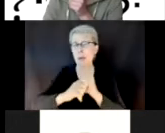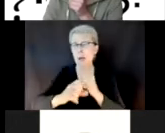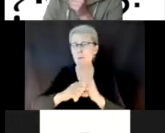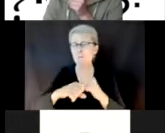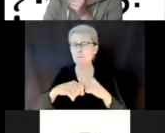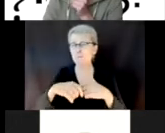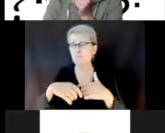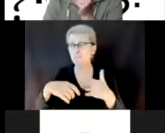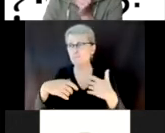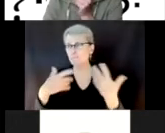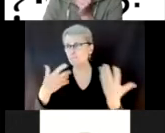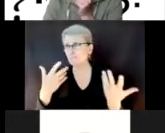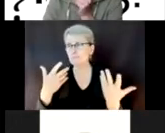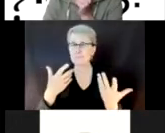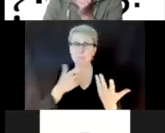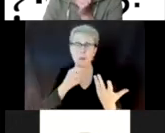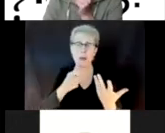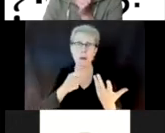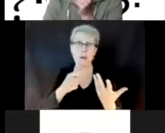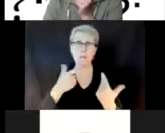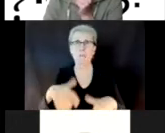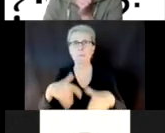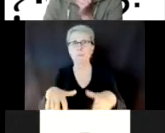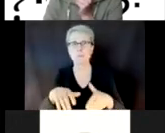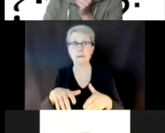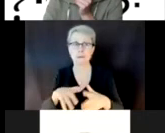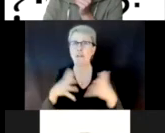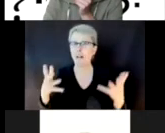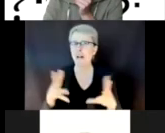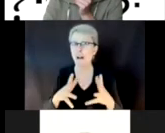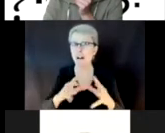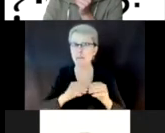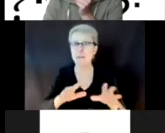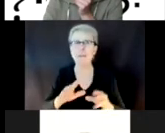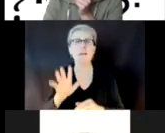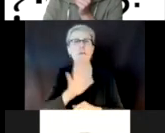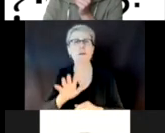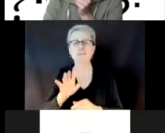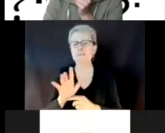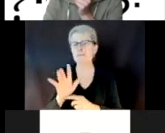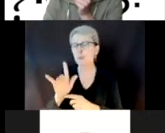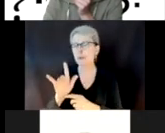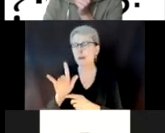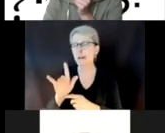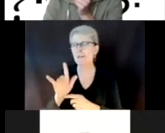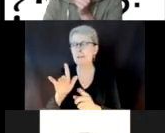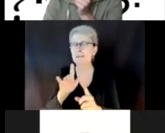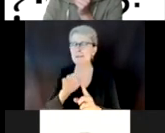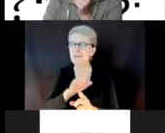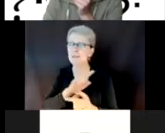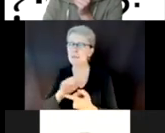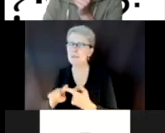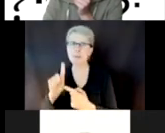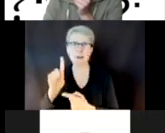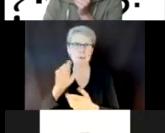an ad, typically, depending on what your goals are, would start more at like 25. I would say $25 to $100